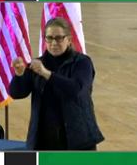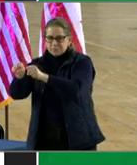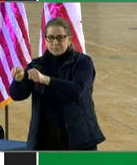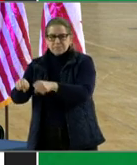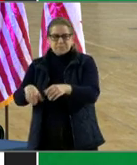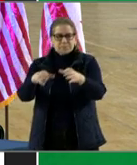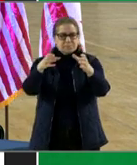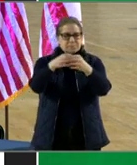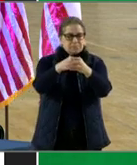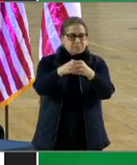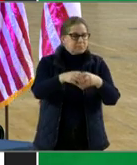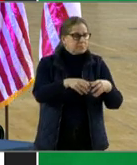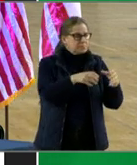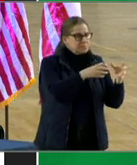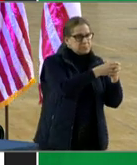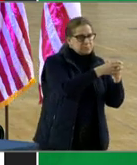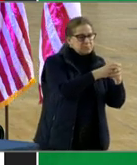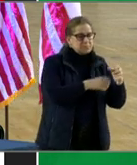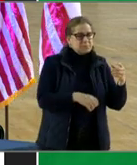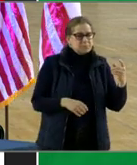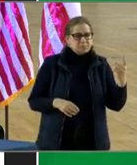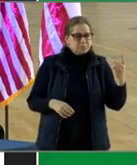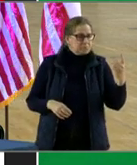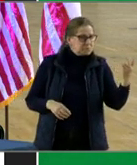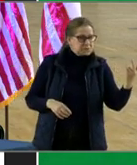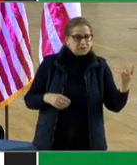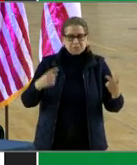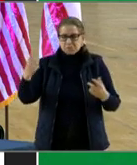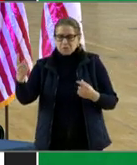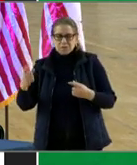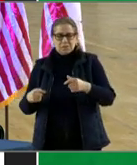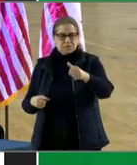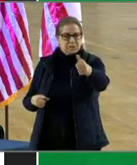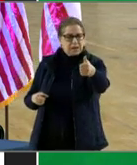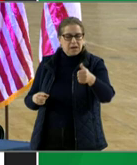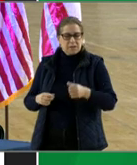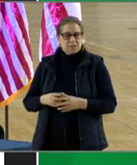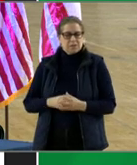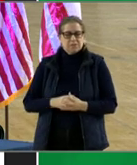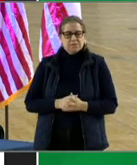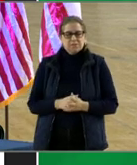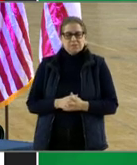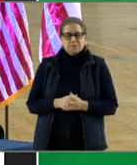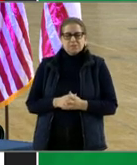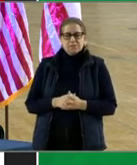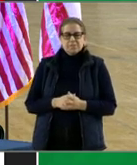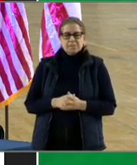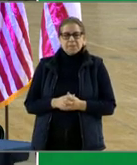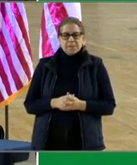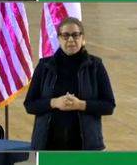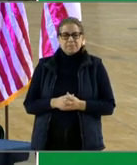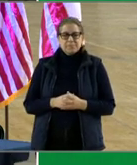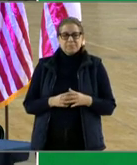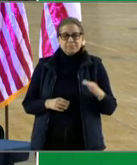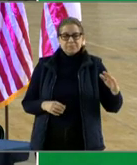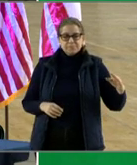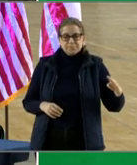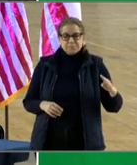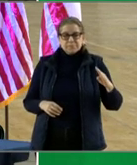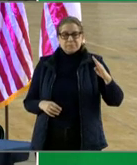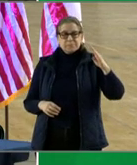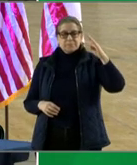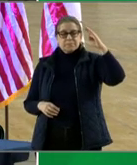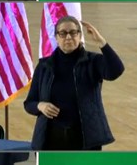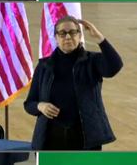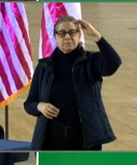cases, 10 cases. That's where your small tail happens again on the other side. So the curve, as the mayor